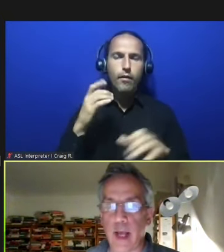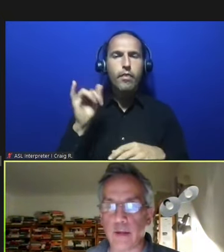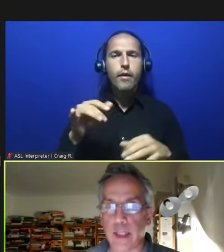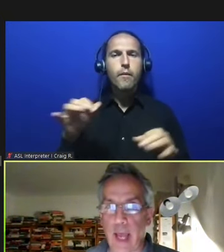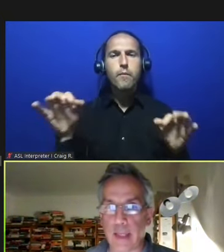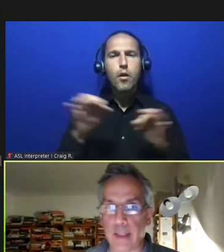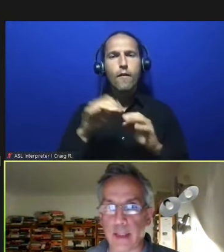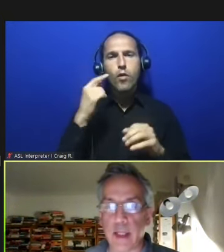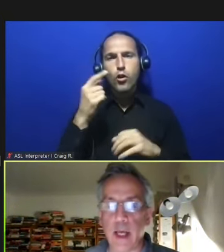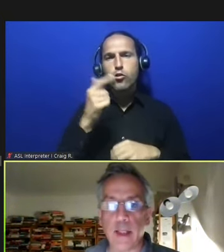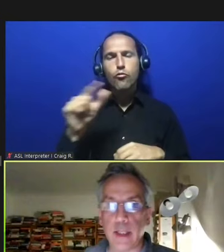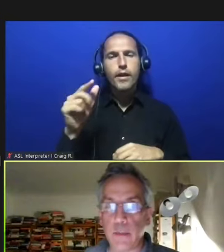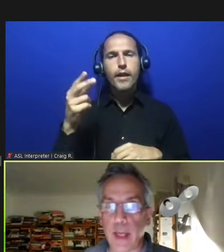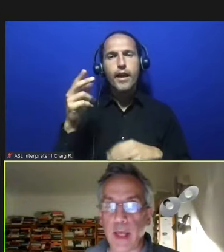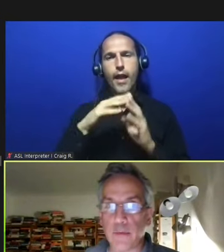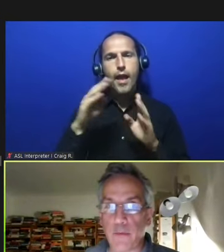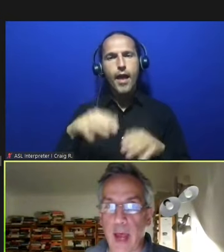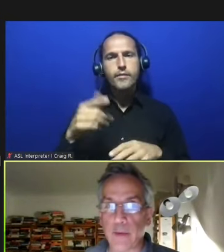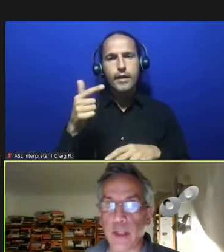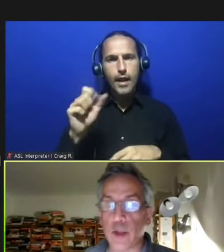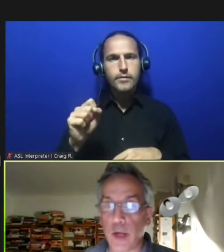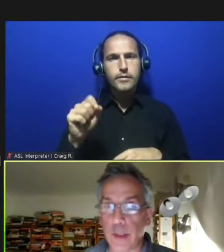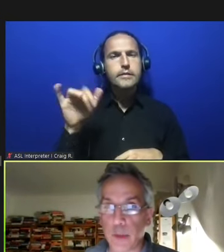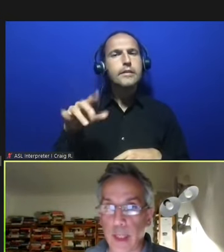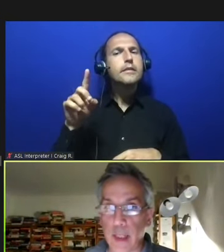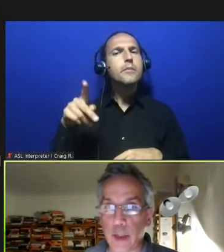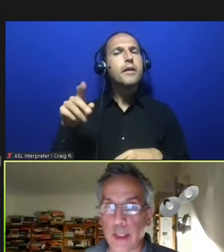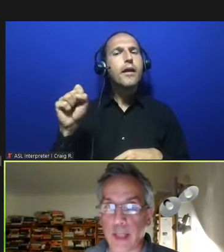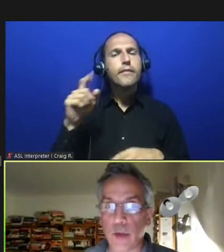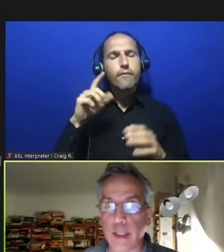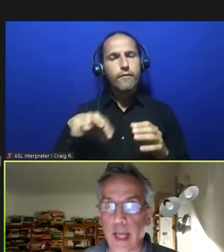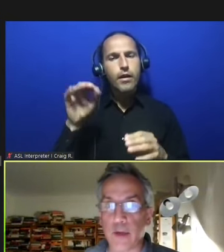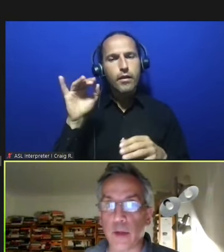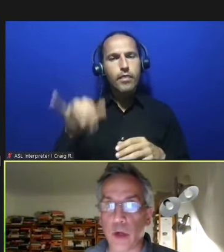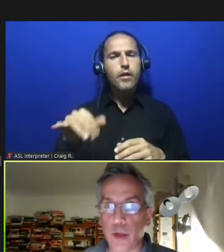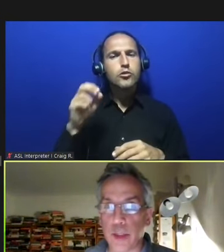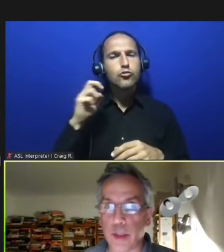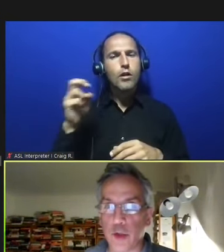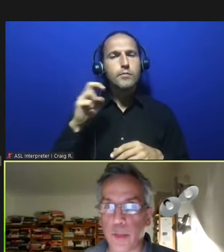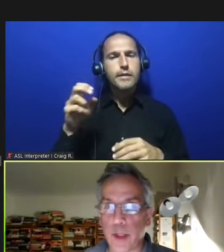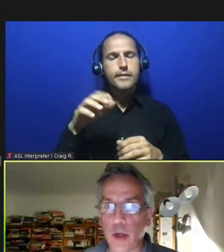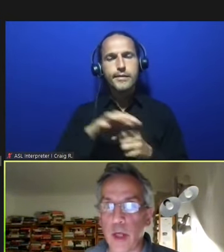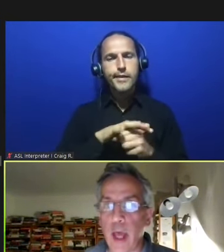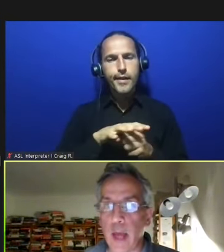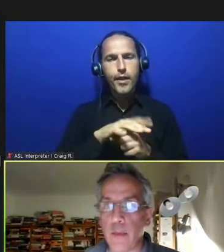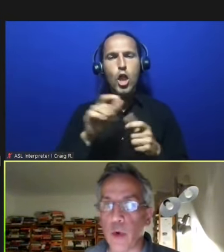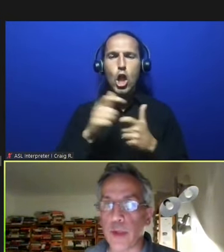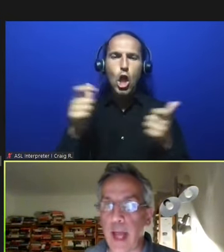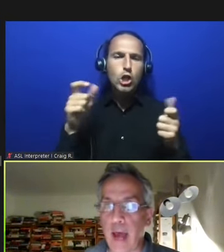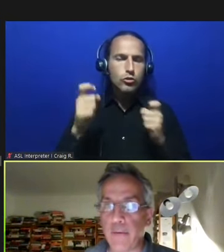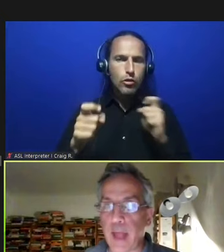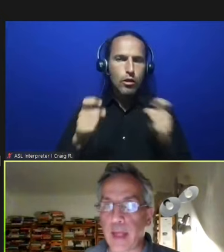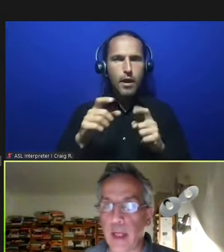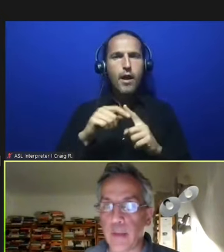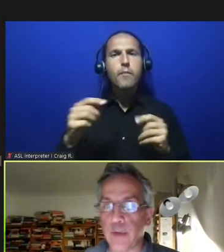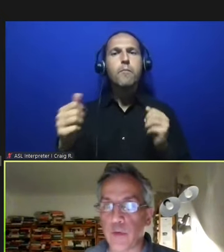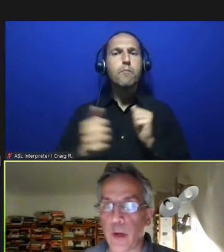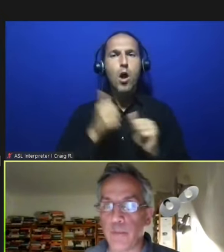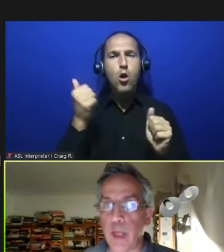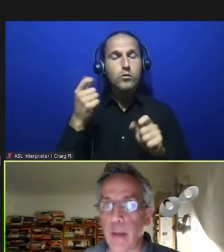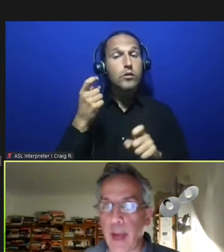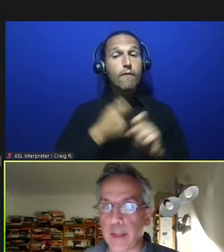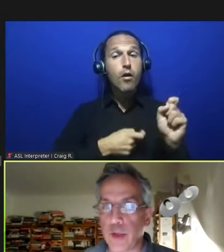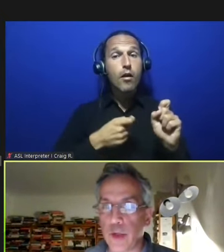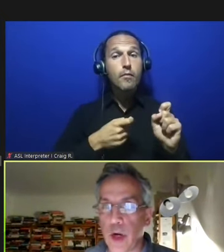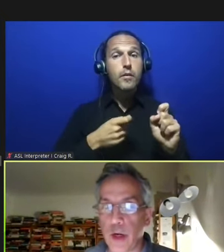of greenhouse gases. The EPA has found that the transportation sector is now the largest contributor, and more than half of that comes